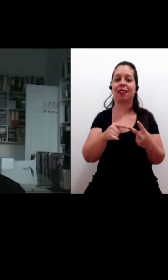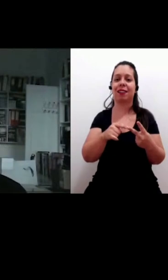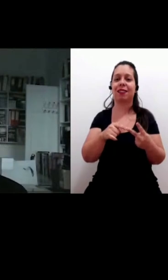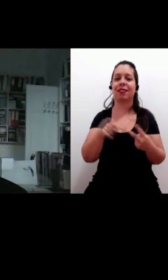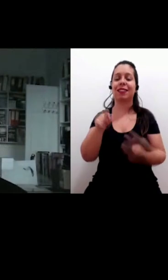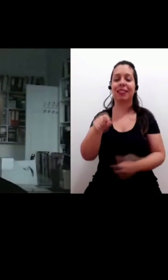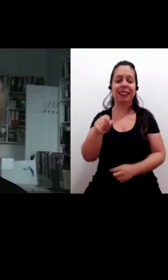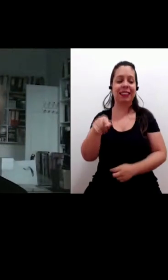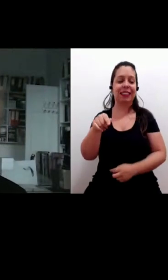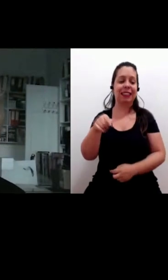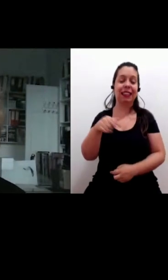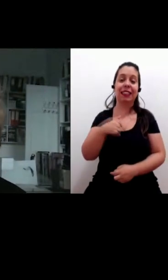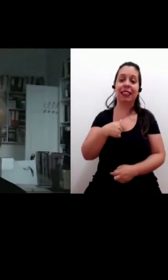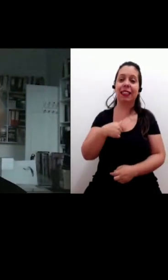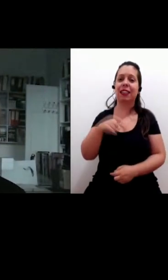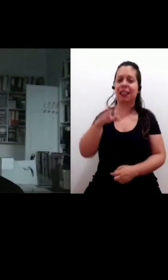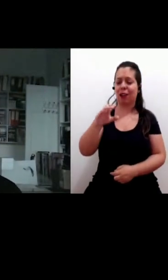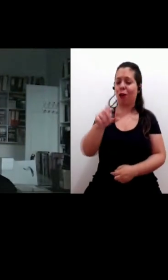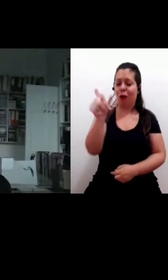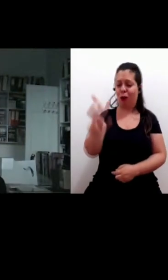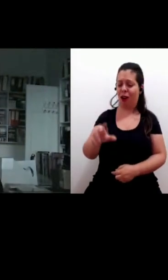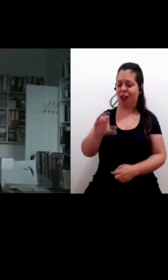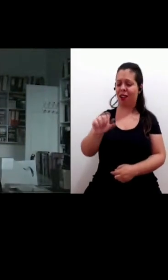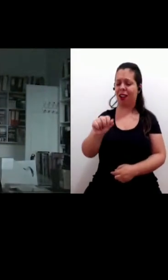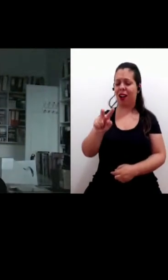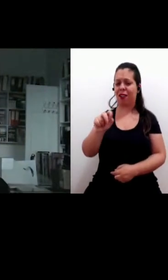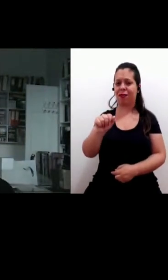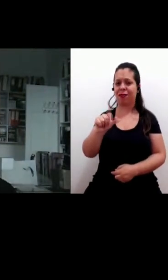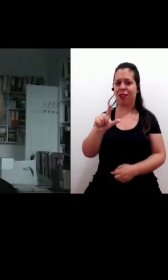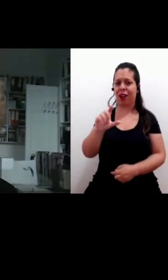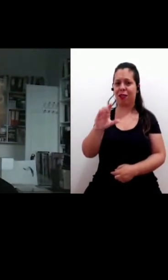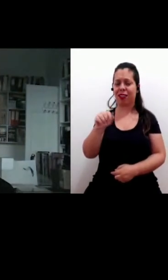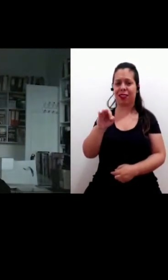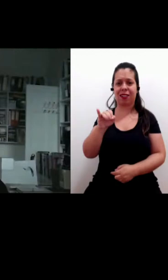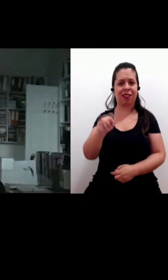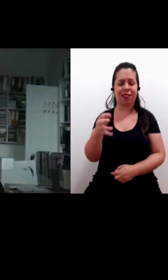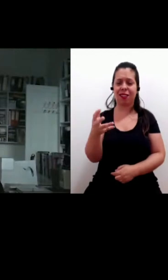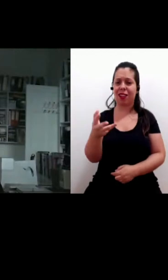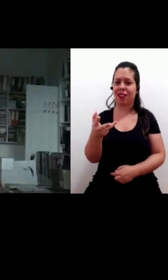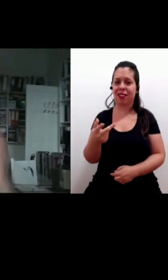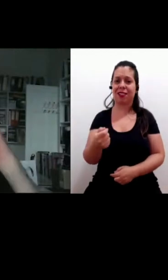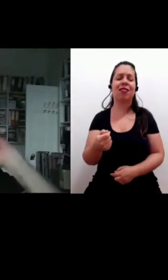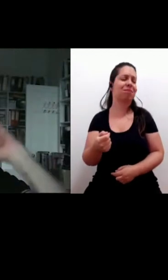mean, Cavalcanti is so interesting, isn't he? I think he's amazing.